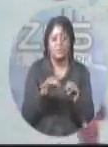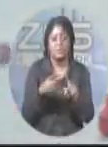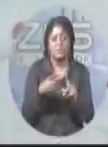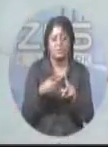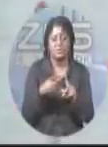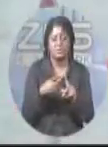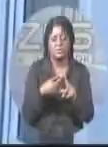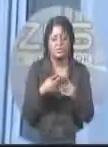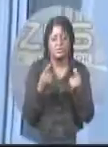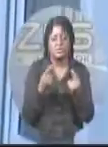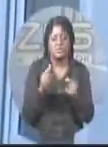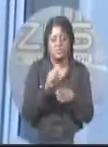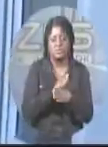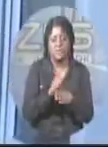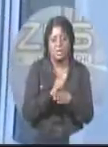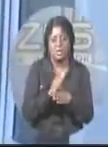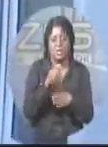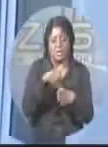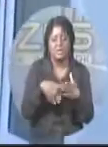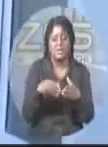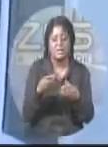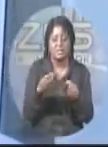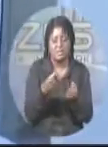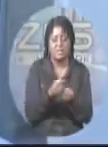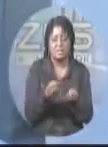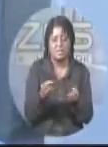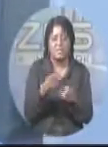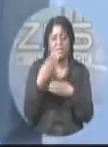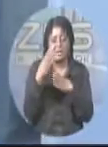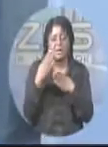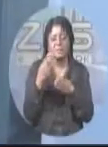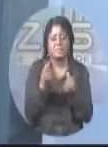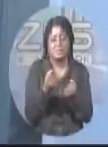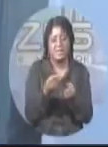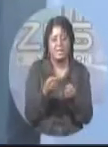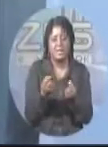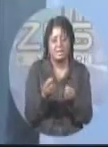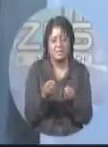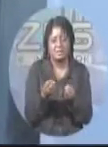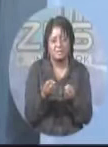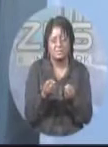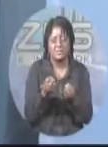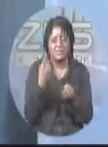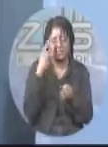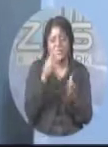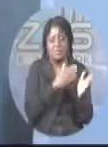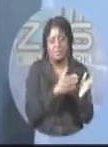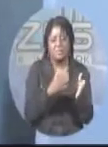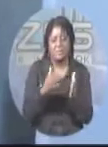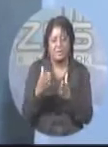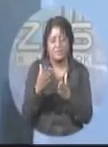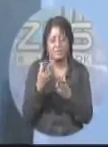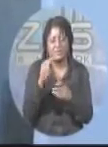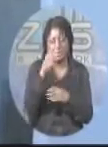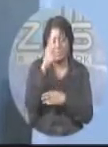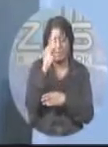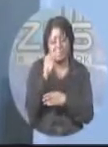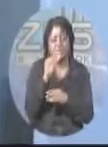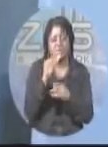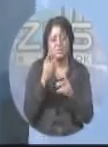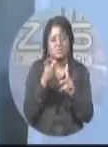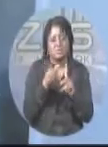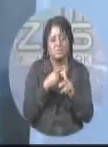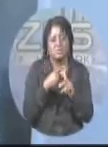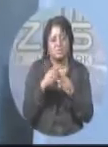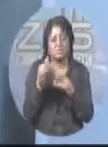training in the sand of Bahamas for prepare the boys